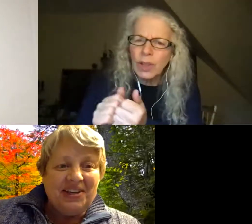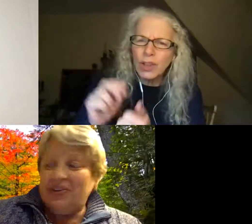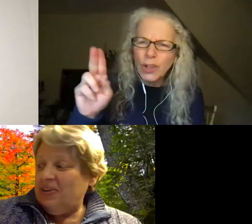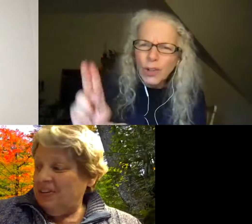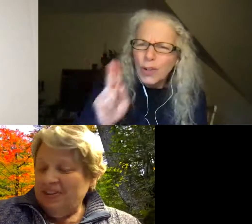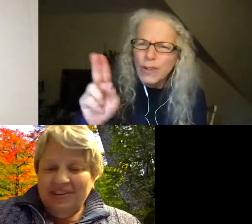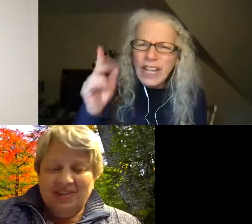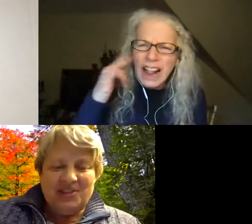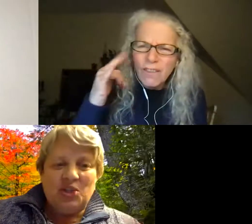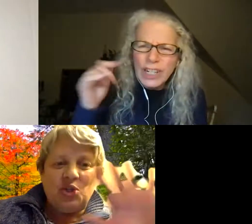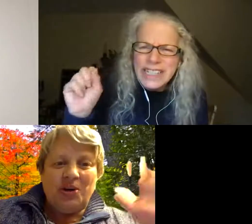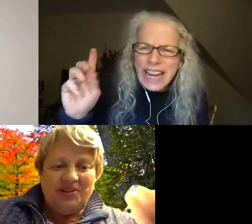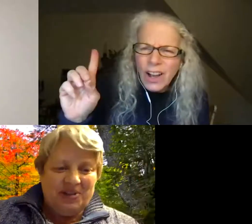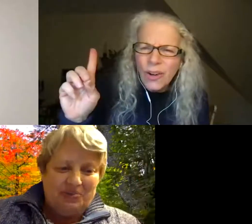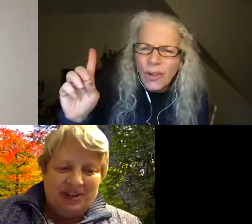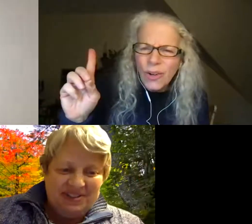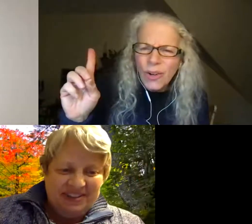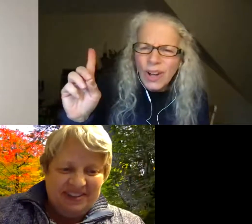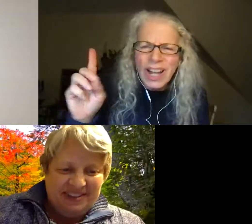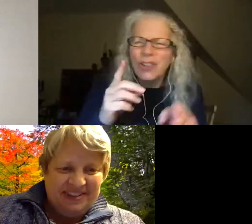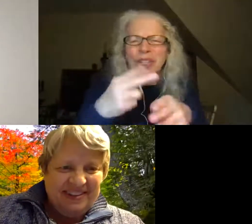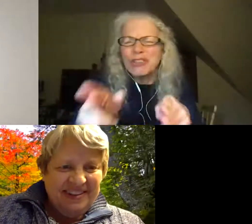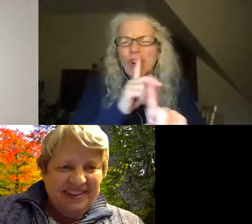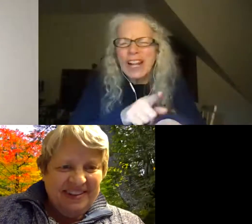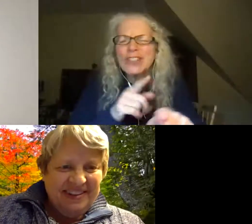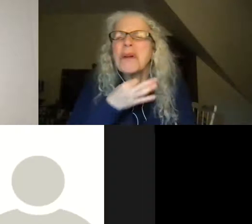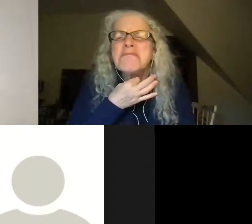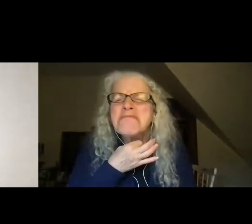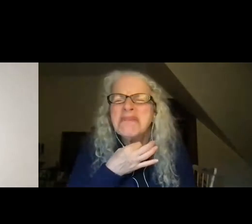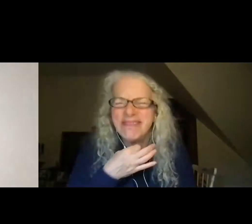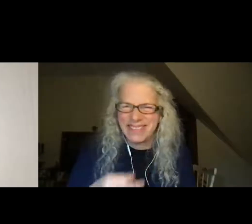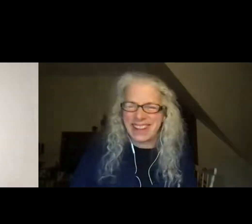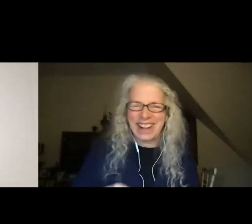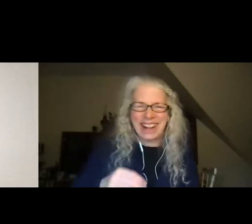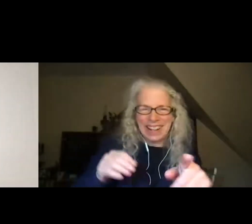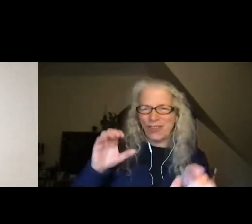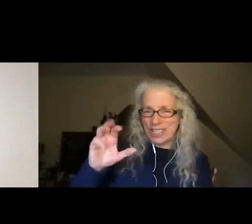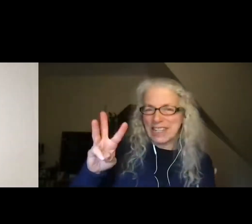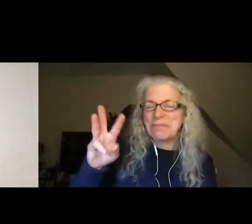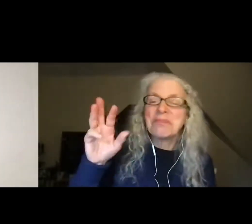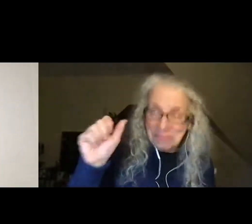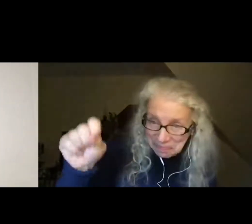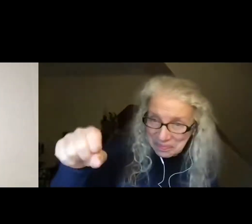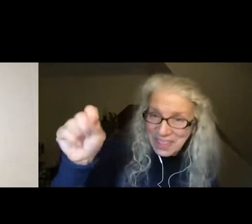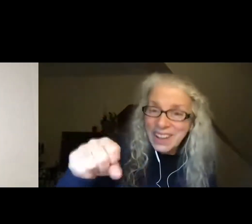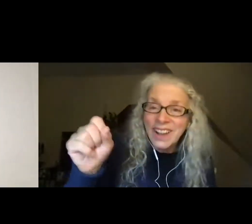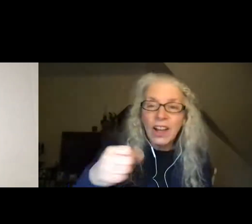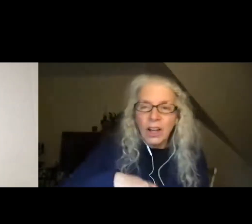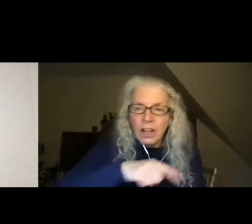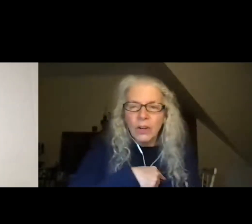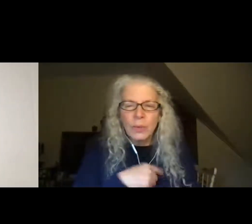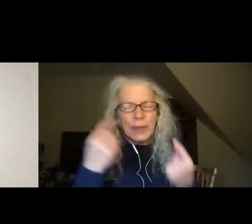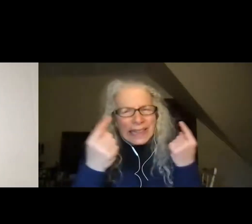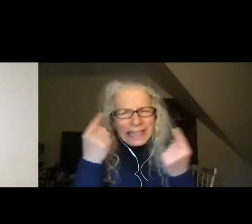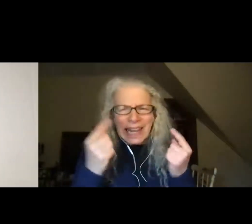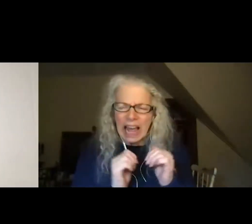Diego? Short response. Sure. Well, we were looking to